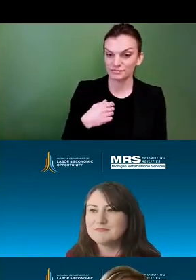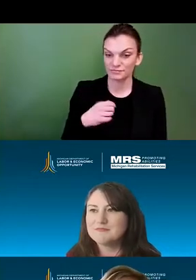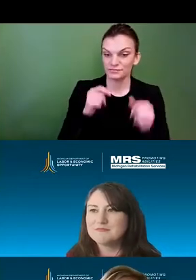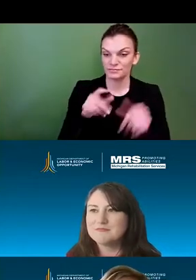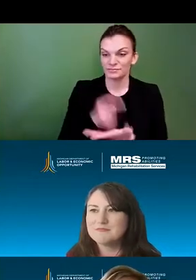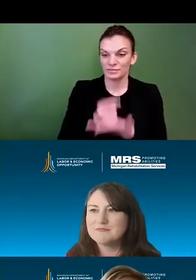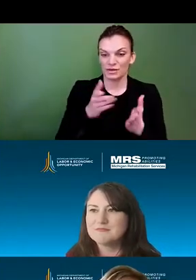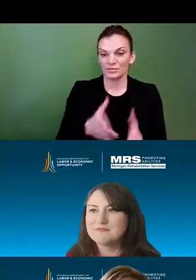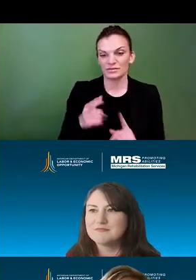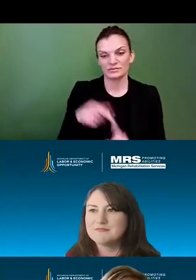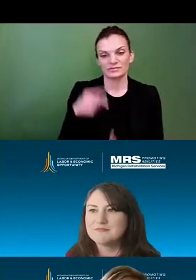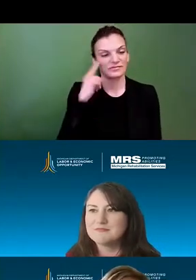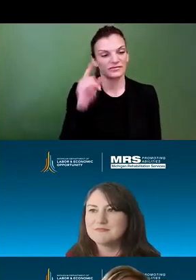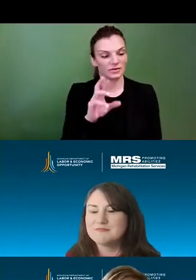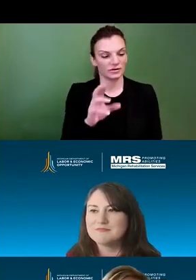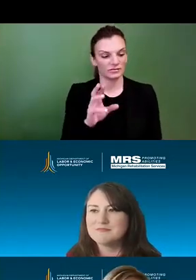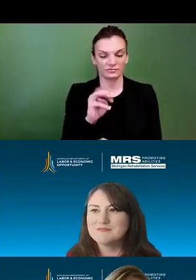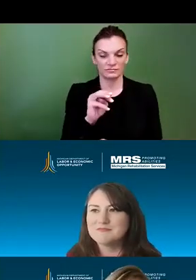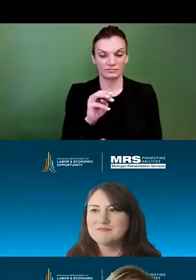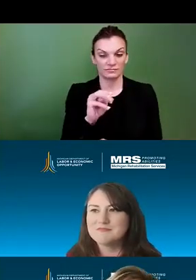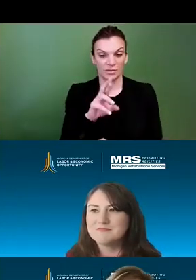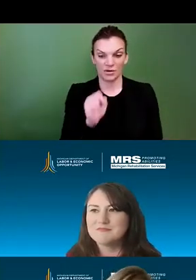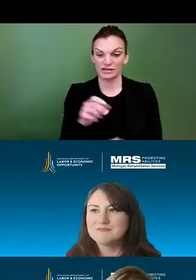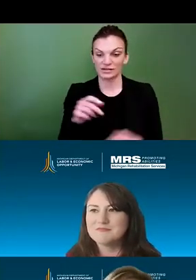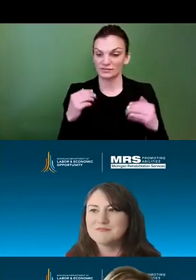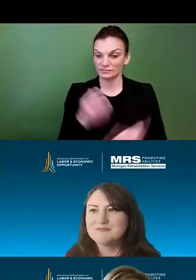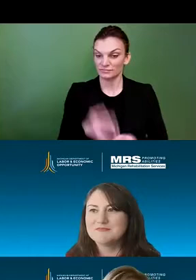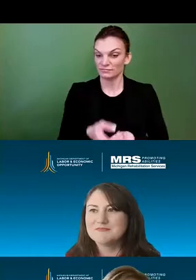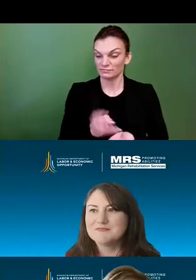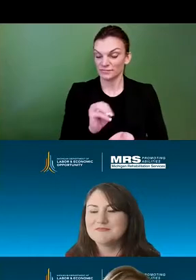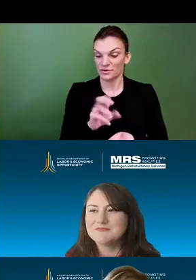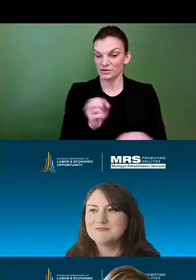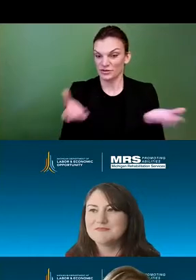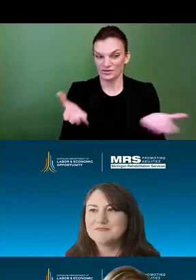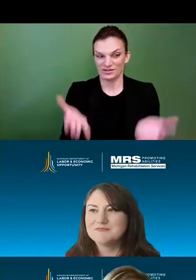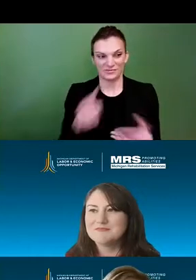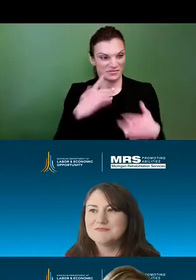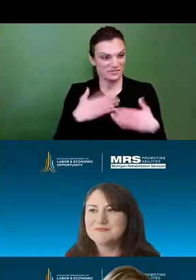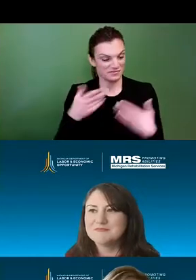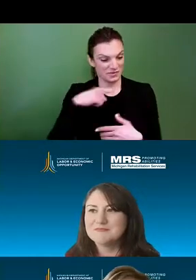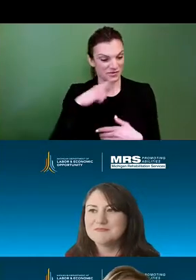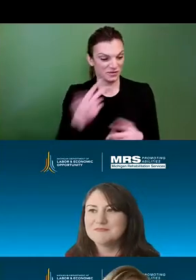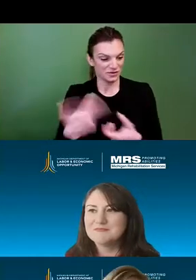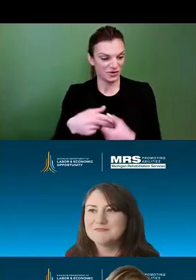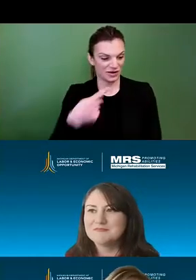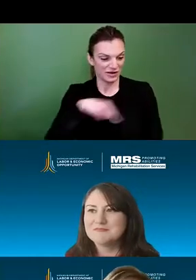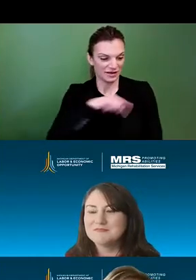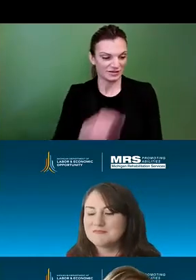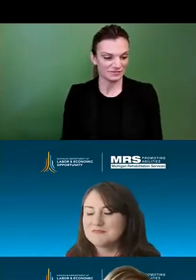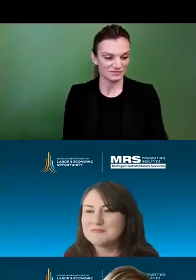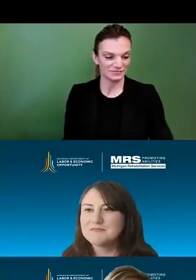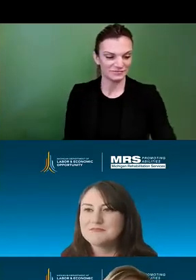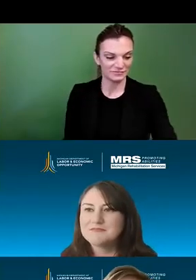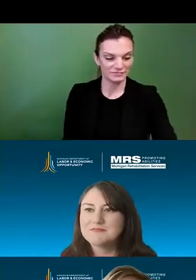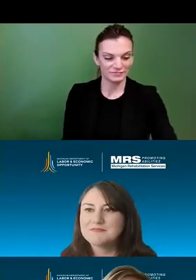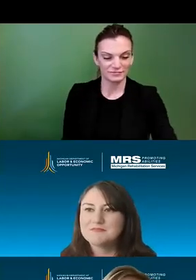Michigan Rehabilitation Services. And I'm so happy that you're joining us today. I am a white